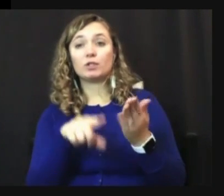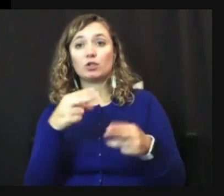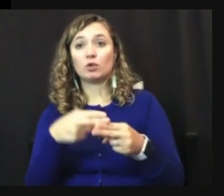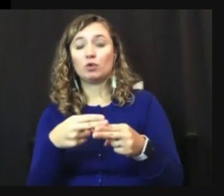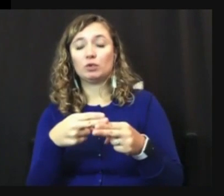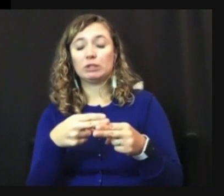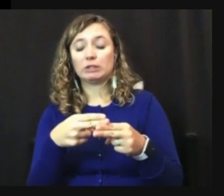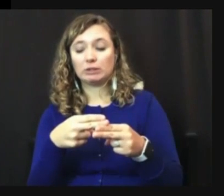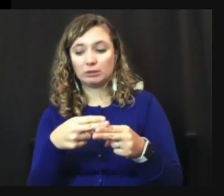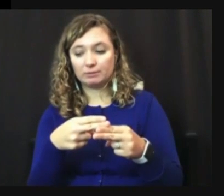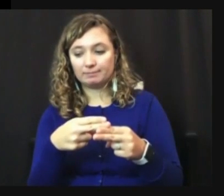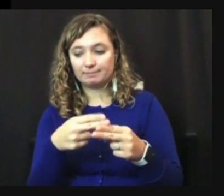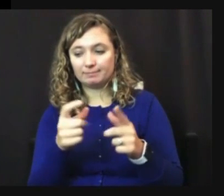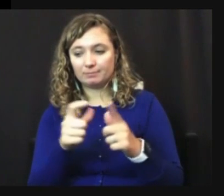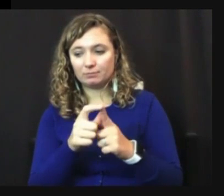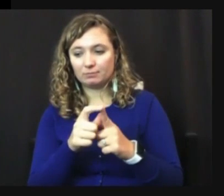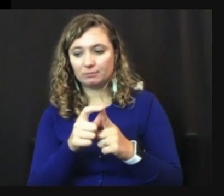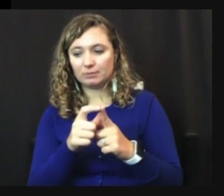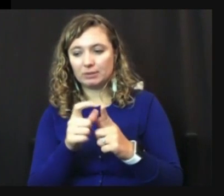Thin